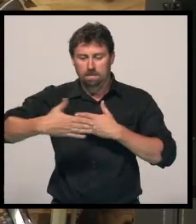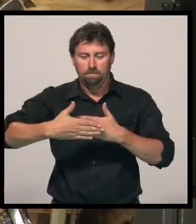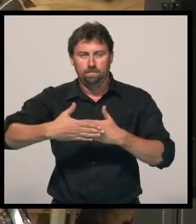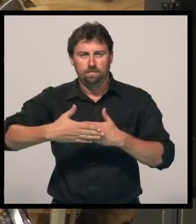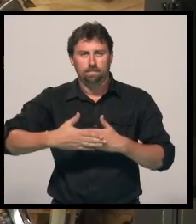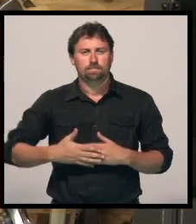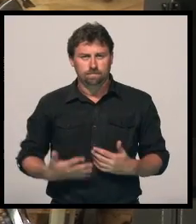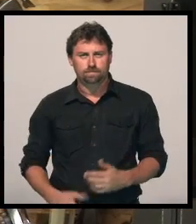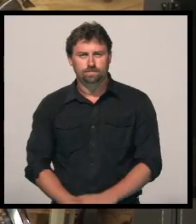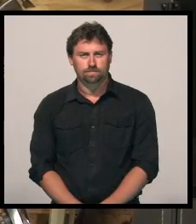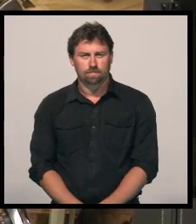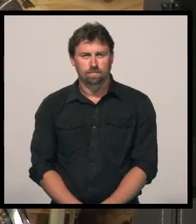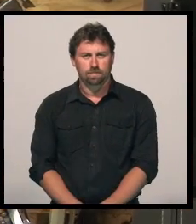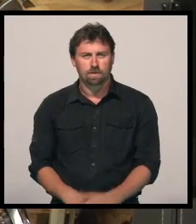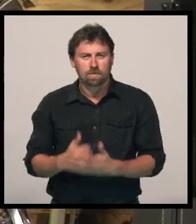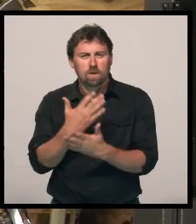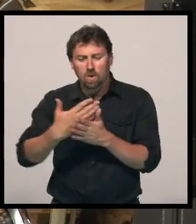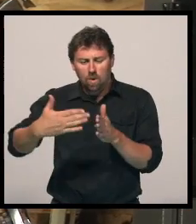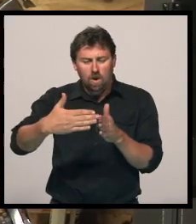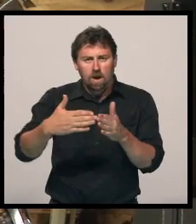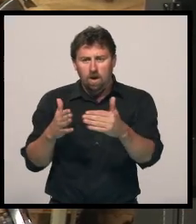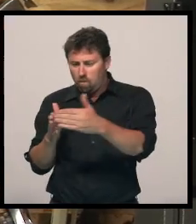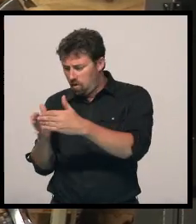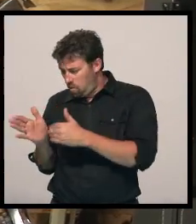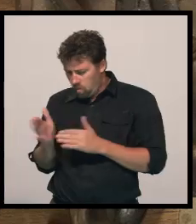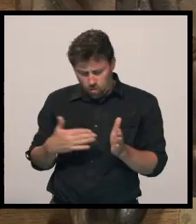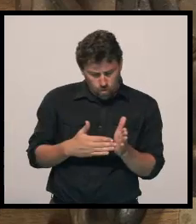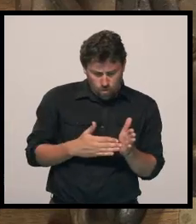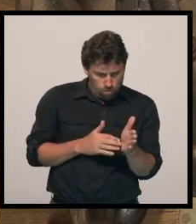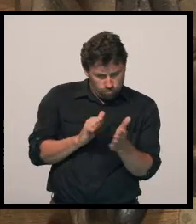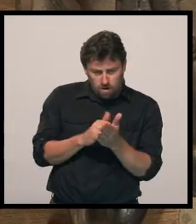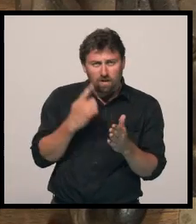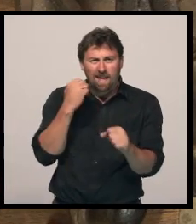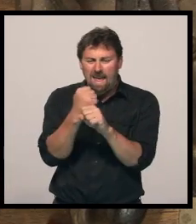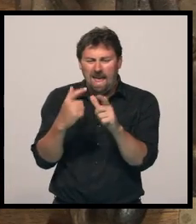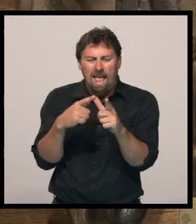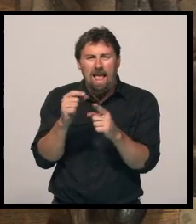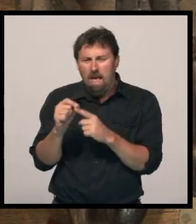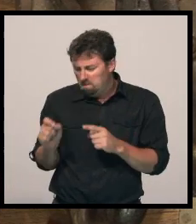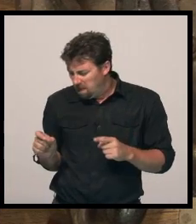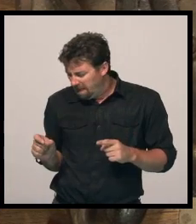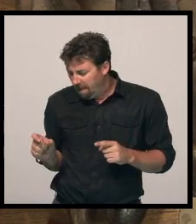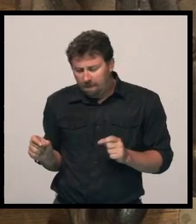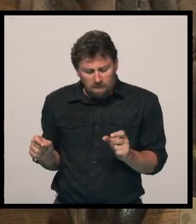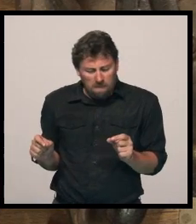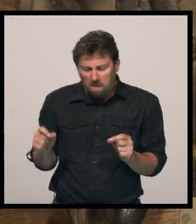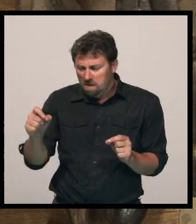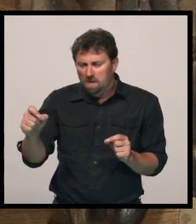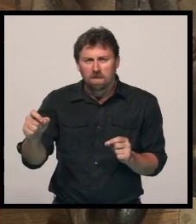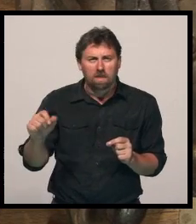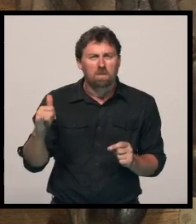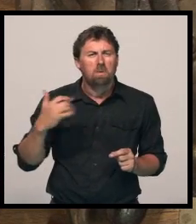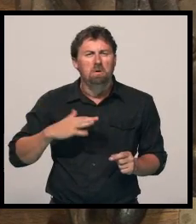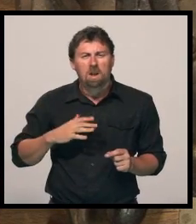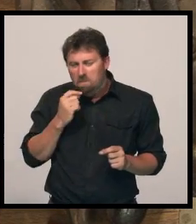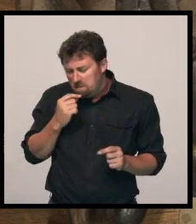And there we have. Just make sure all the corners line up nicely. If there's any gaps in the corners, you might just have to trim a little